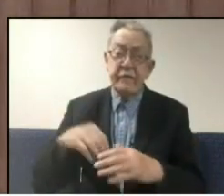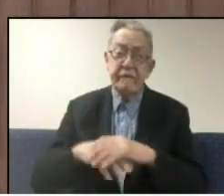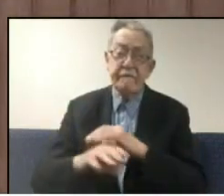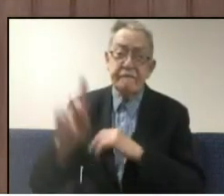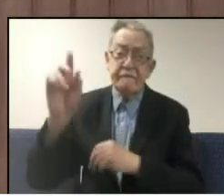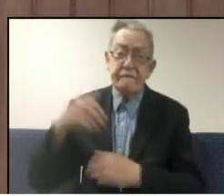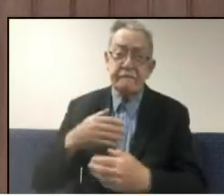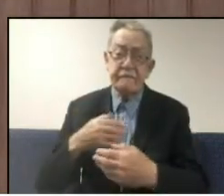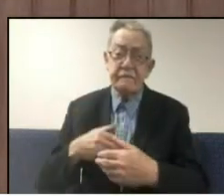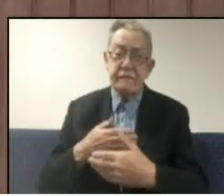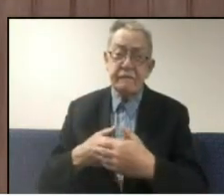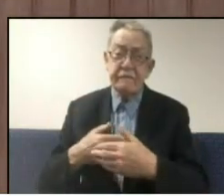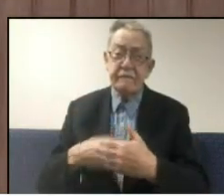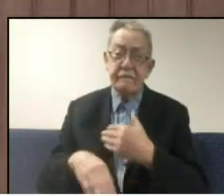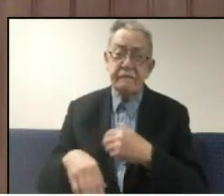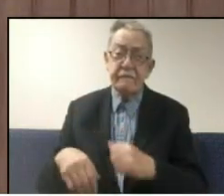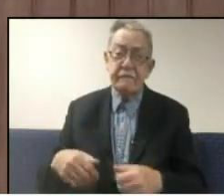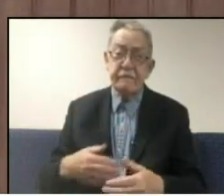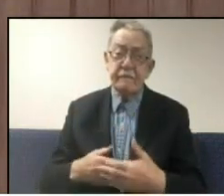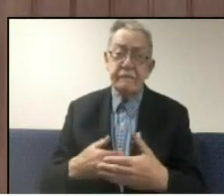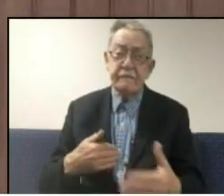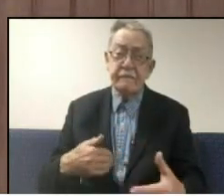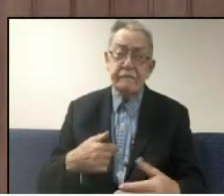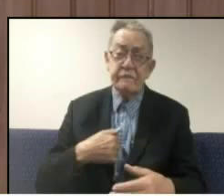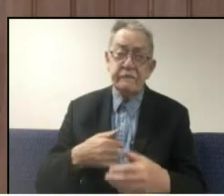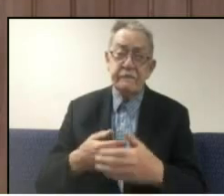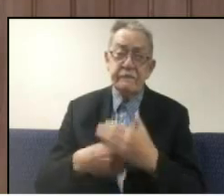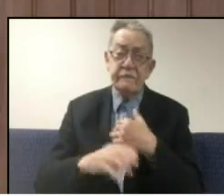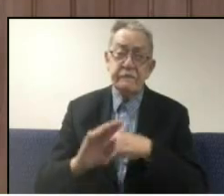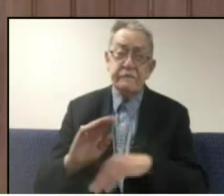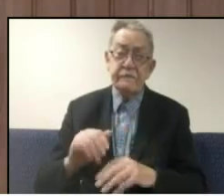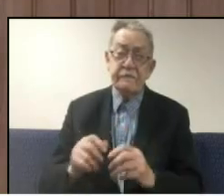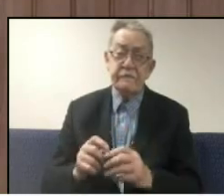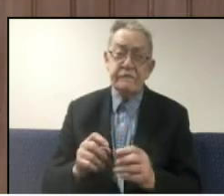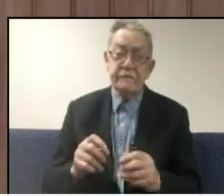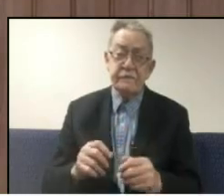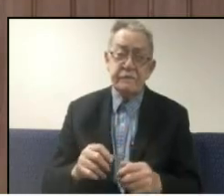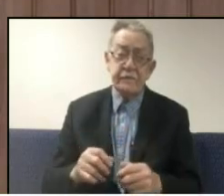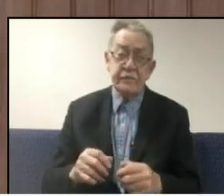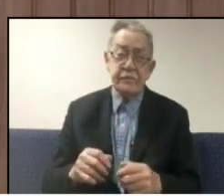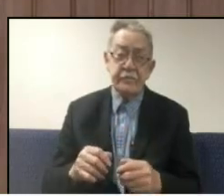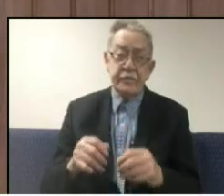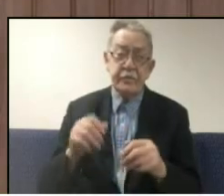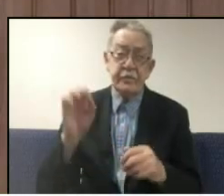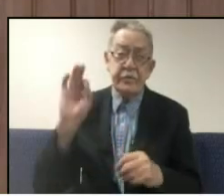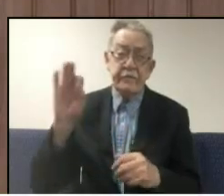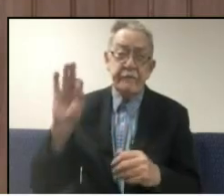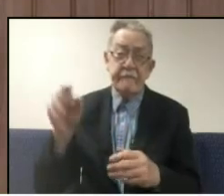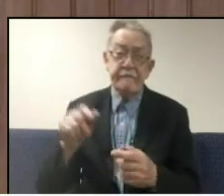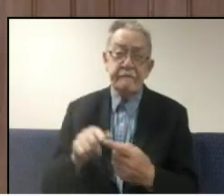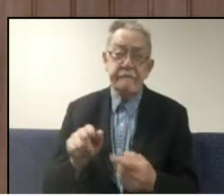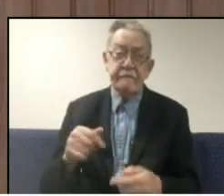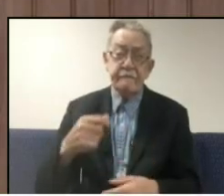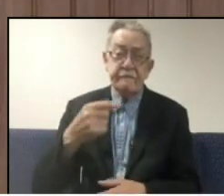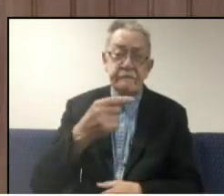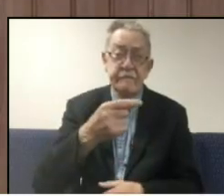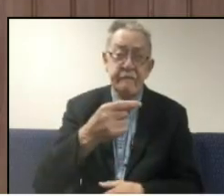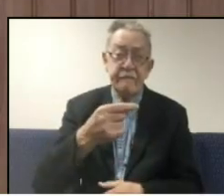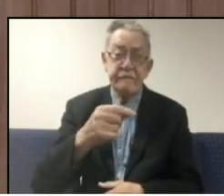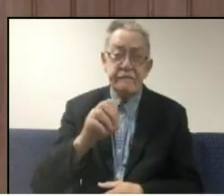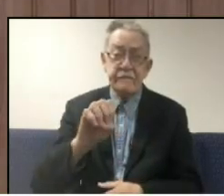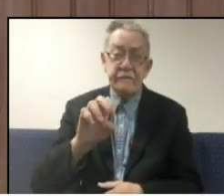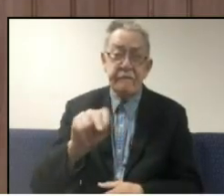among the Gentiles. The missing component in modern